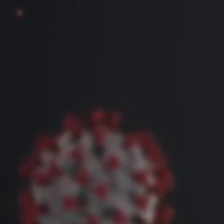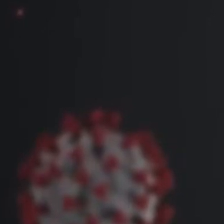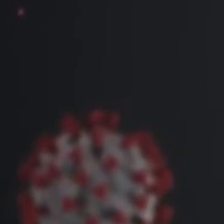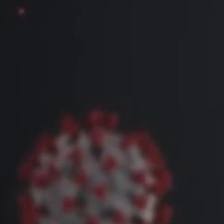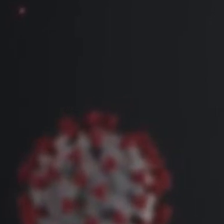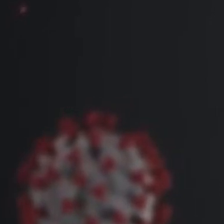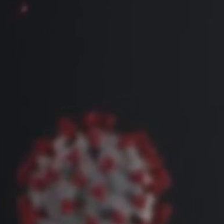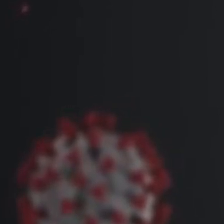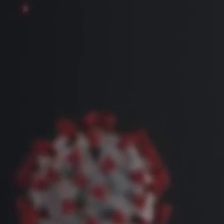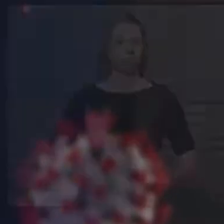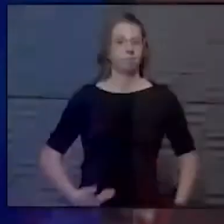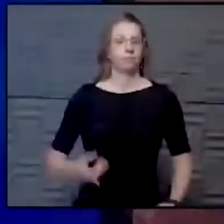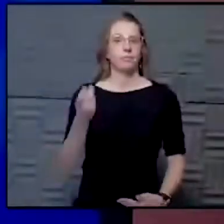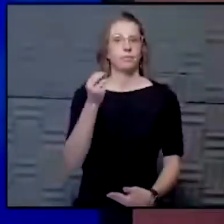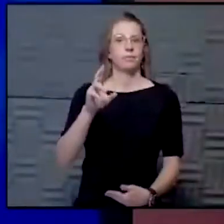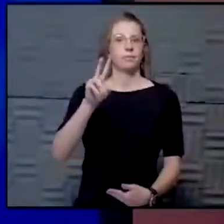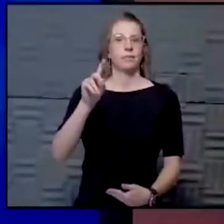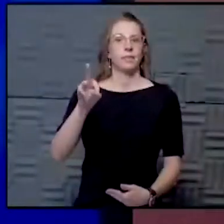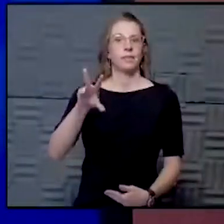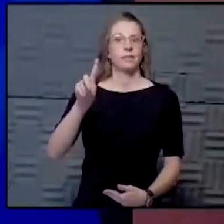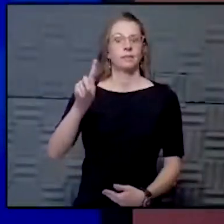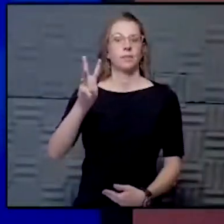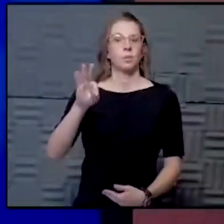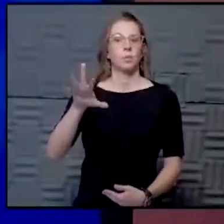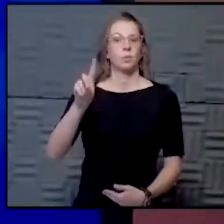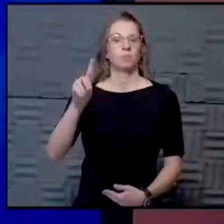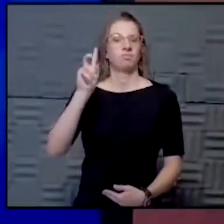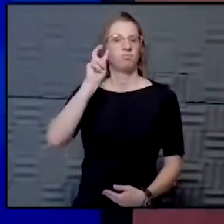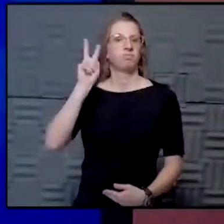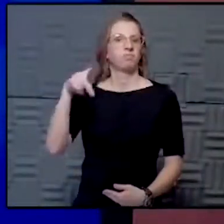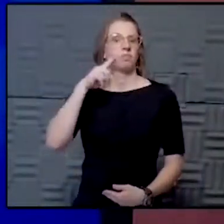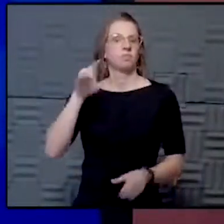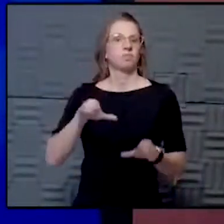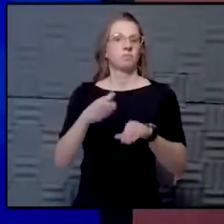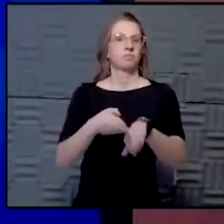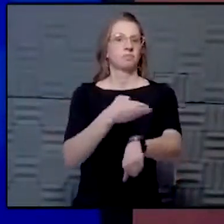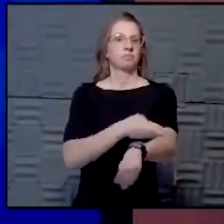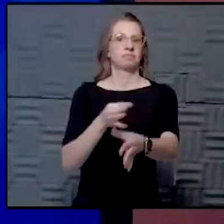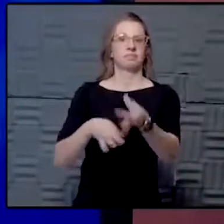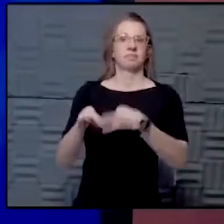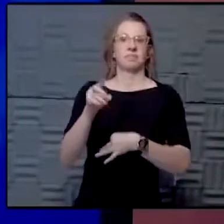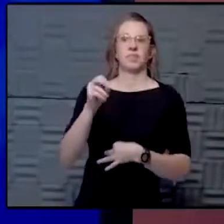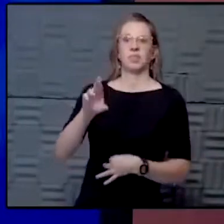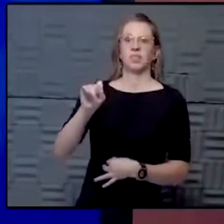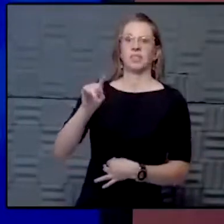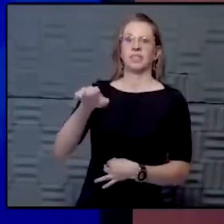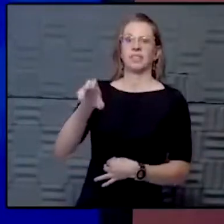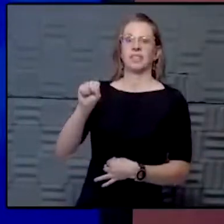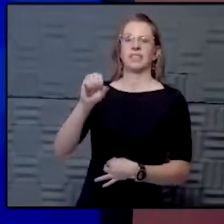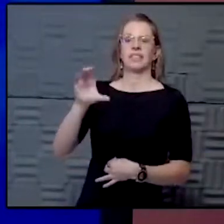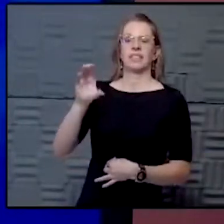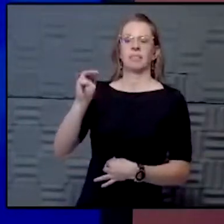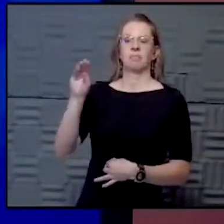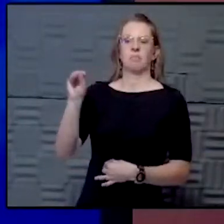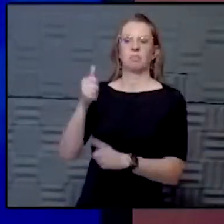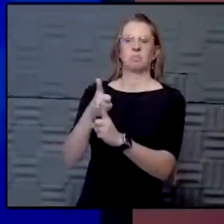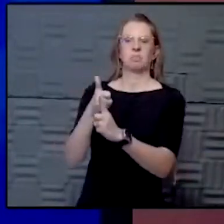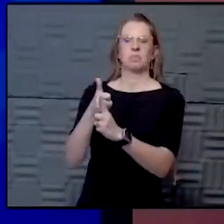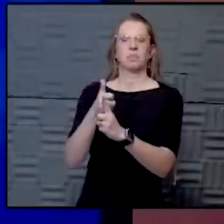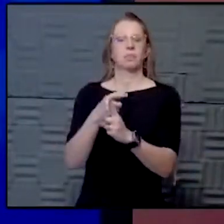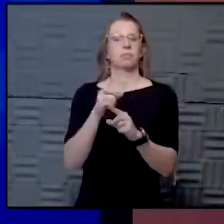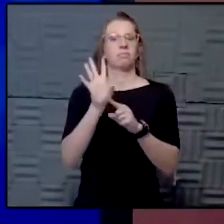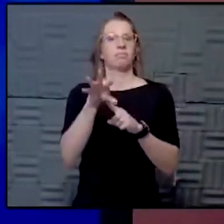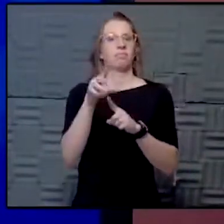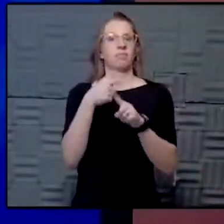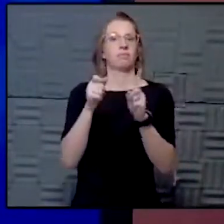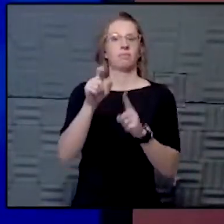Good morning. I'm Dr. David Wild, Vice President of Performance Improvement, here again for Dr. Steve Seitz, our Chief Medical Officer. We're coming to you from the Dolph Simons